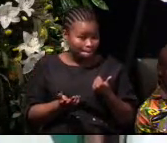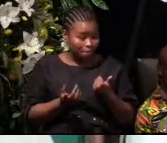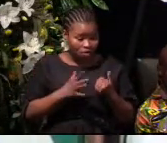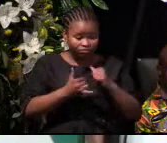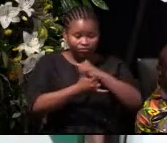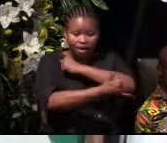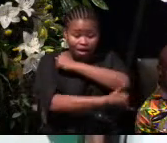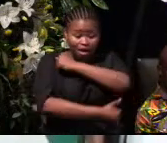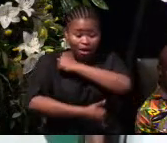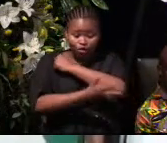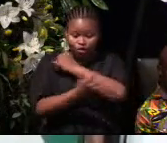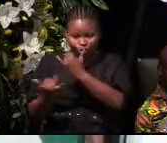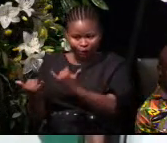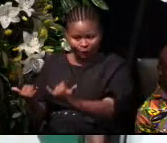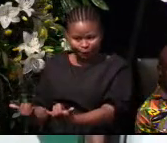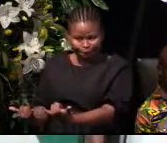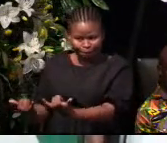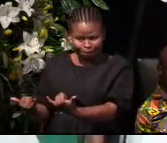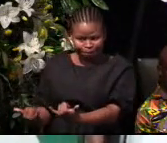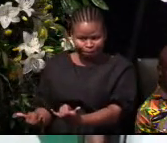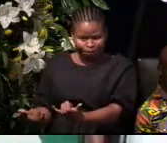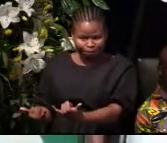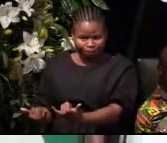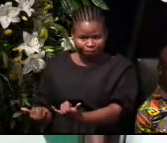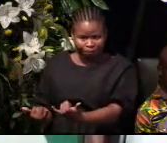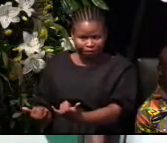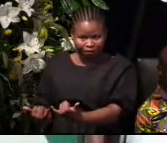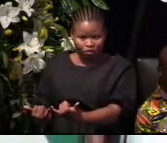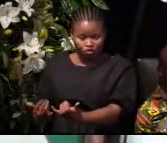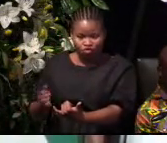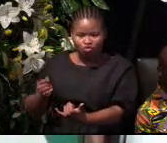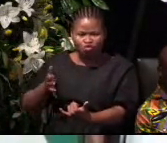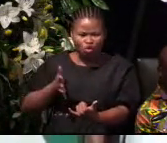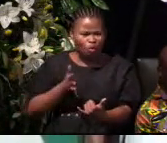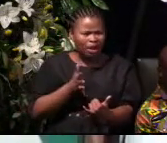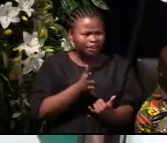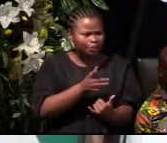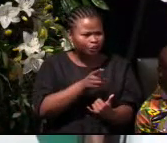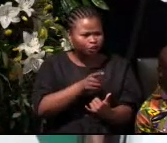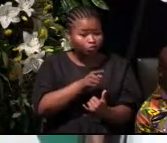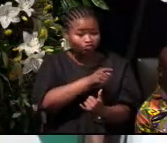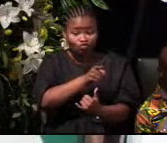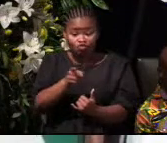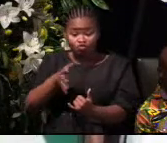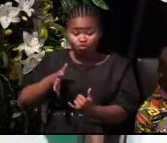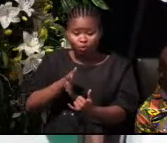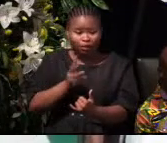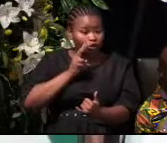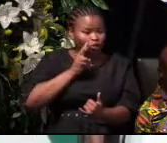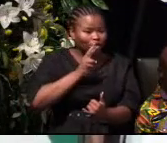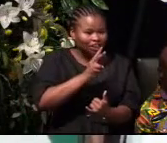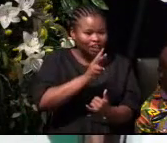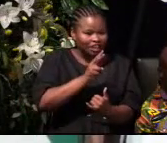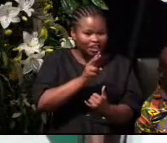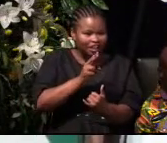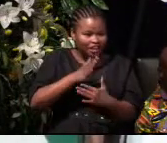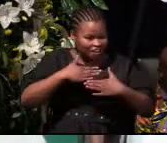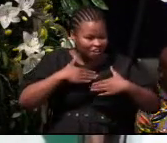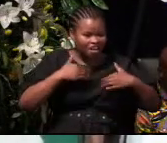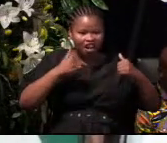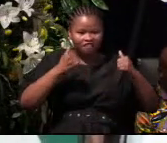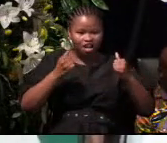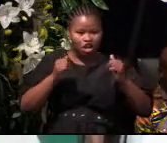of our country today is that those who want to see recovery